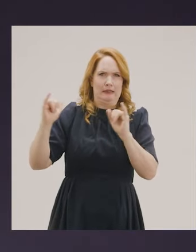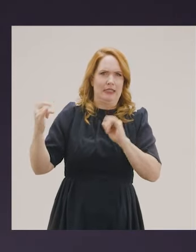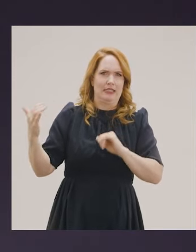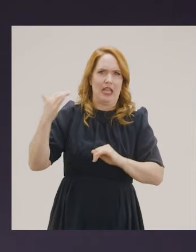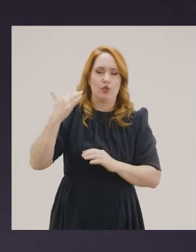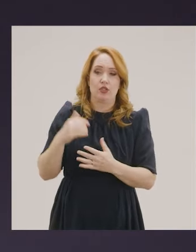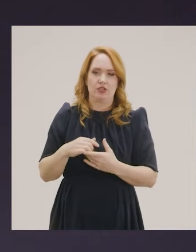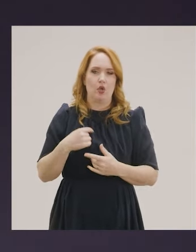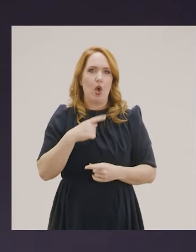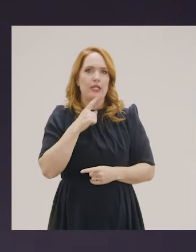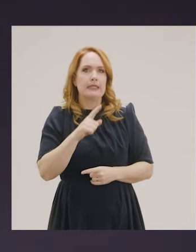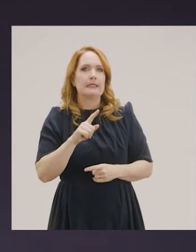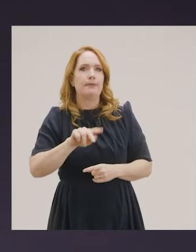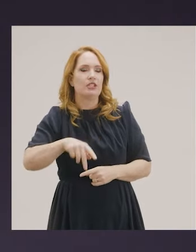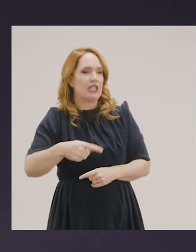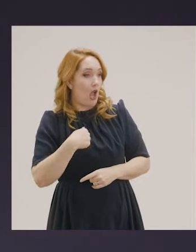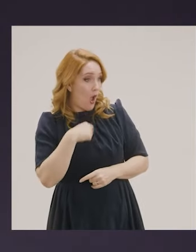said to my son and daughter-in-law,